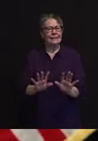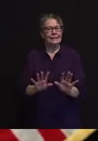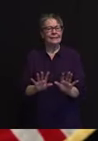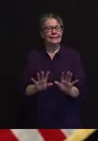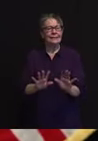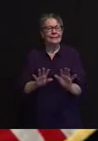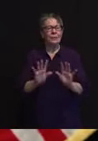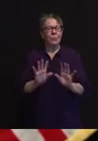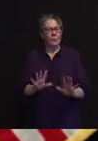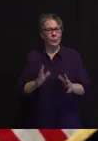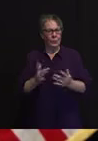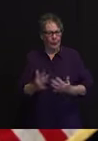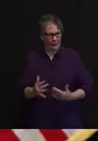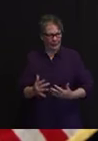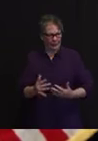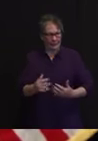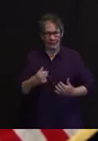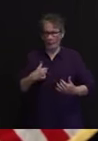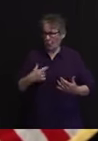you see